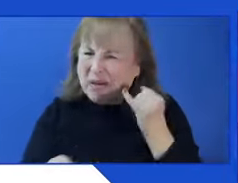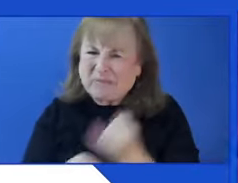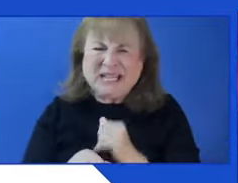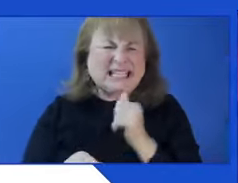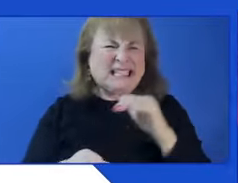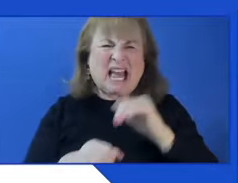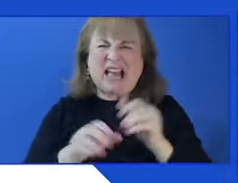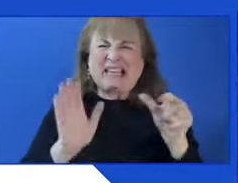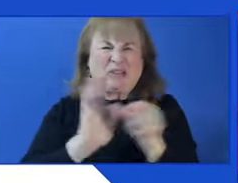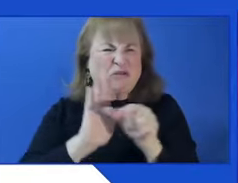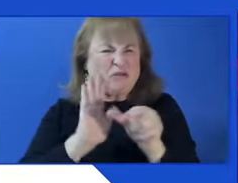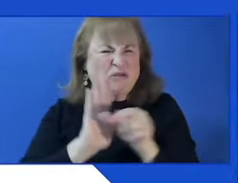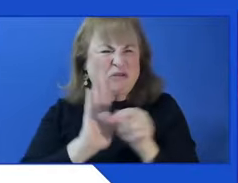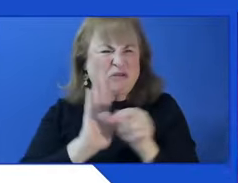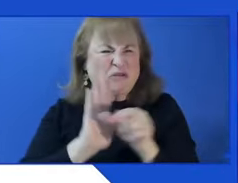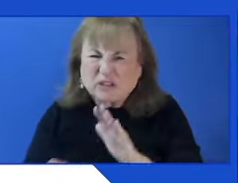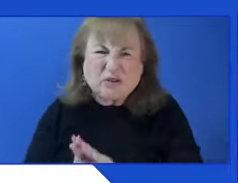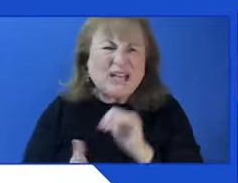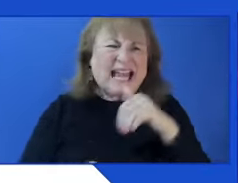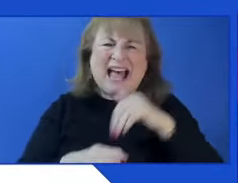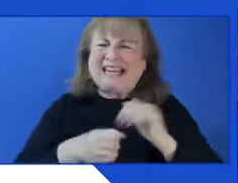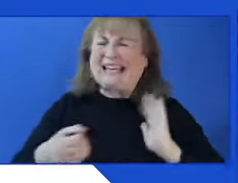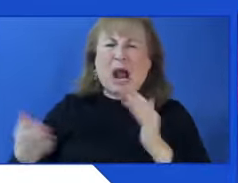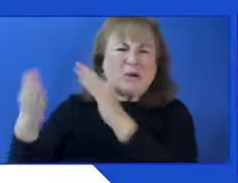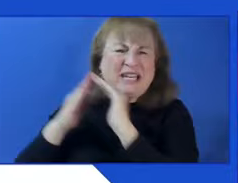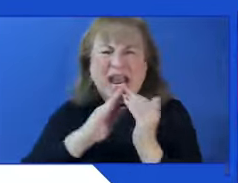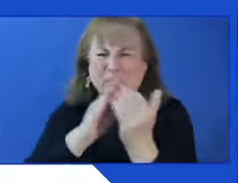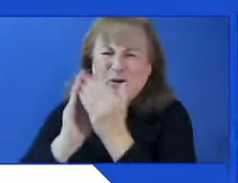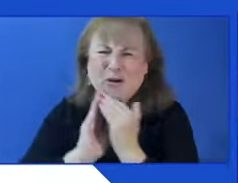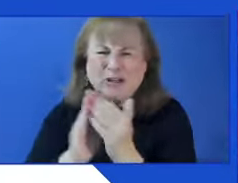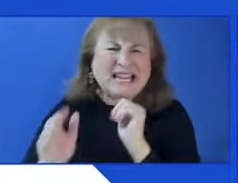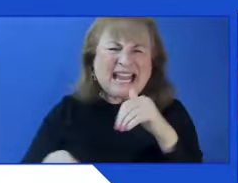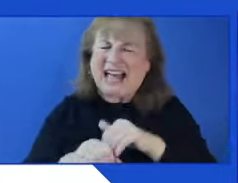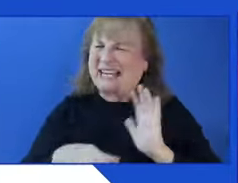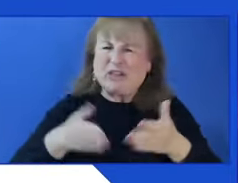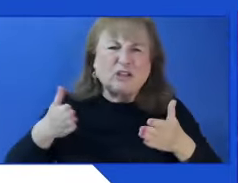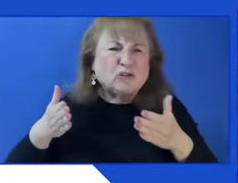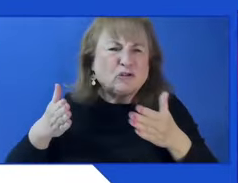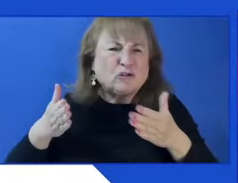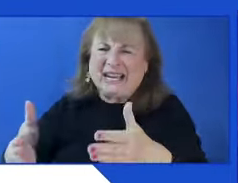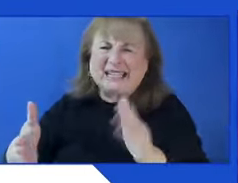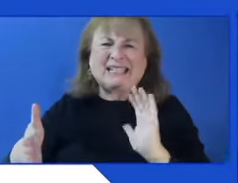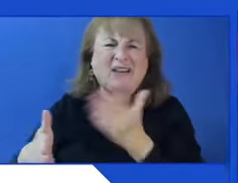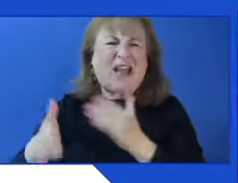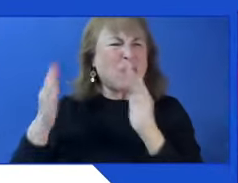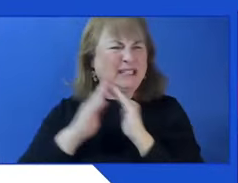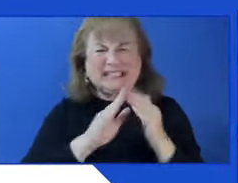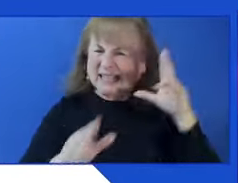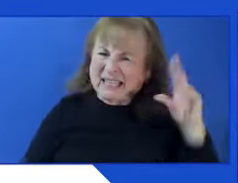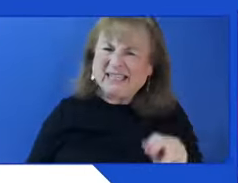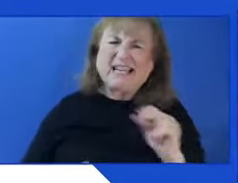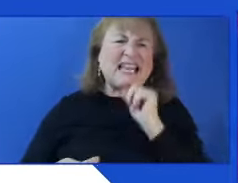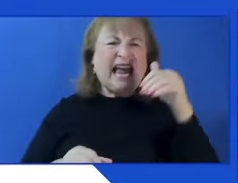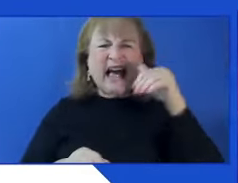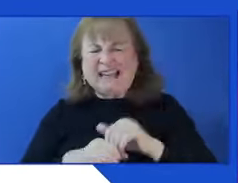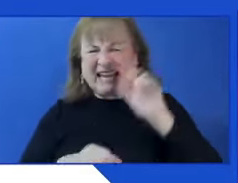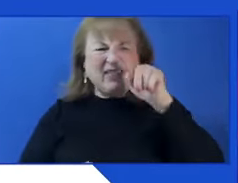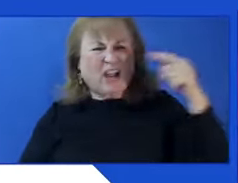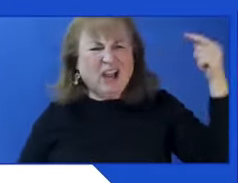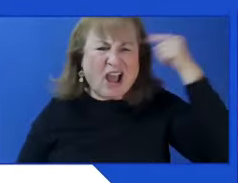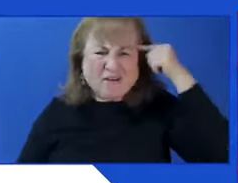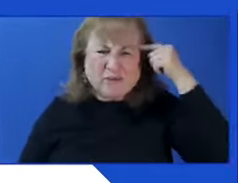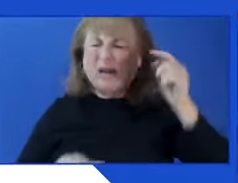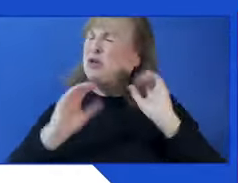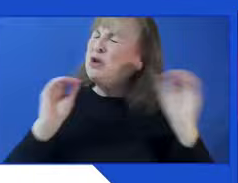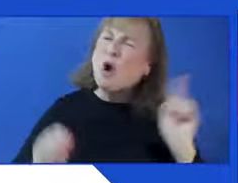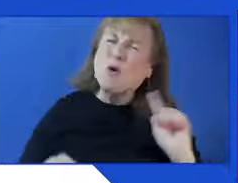grade school, not in our neighborhoods, not in our streets of our cities, not in our government,